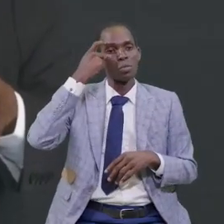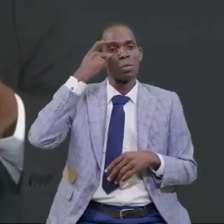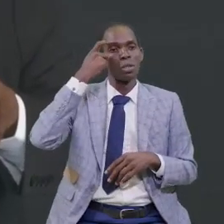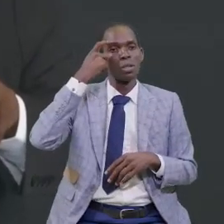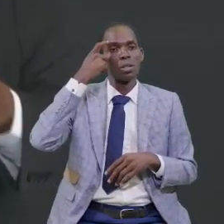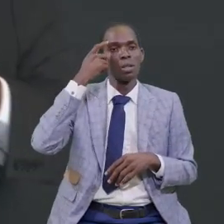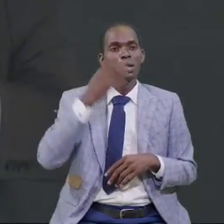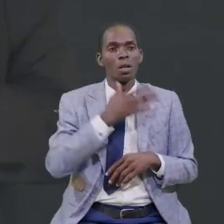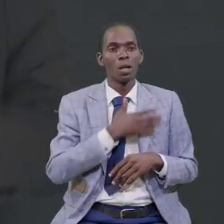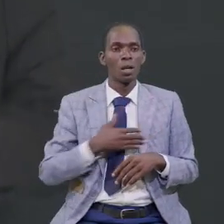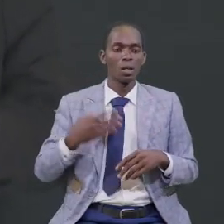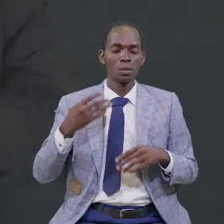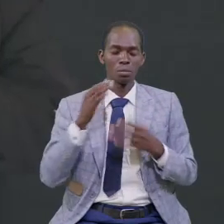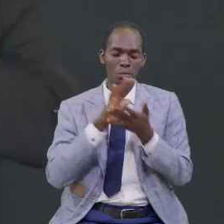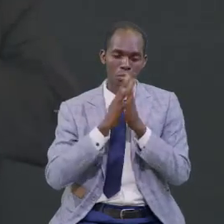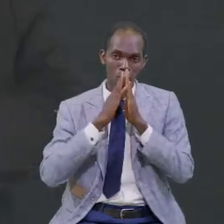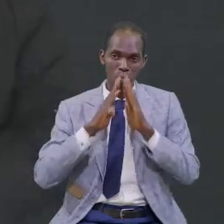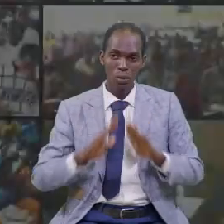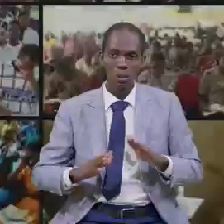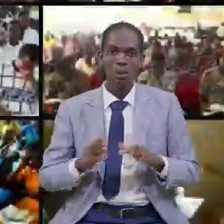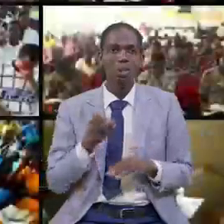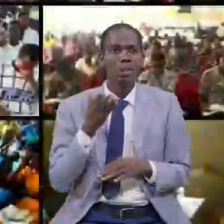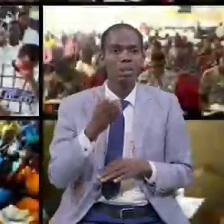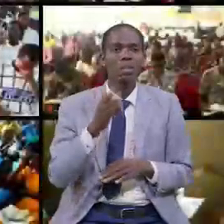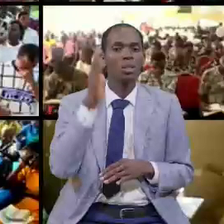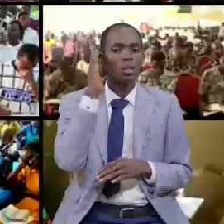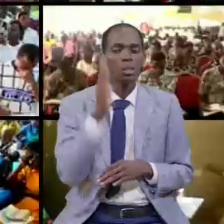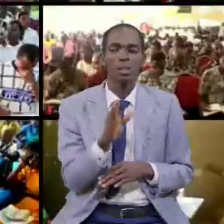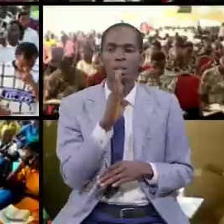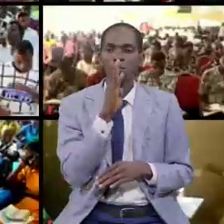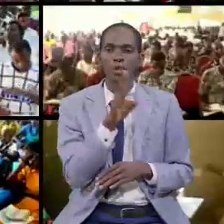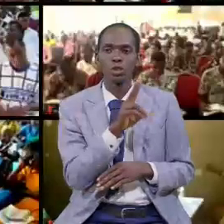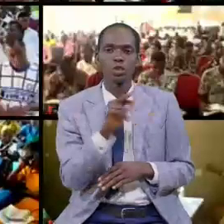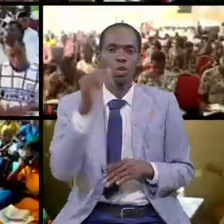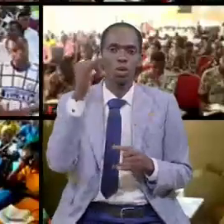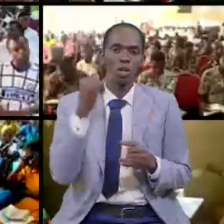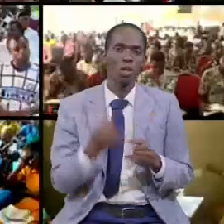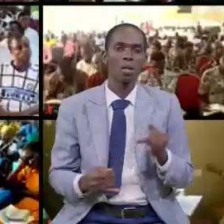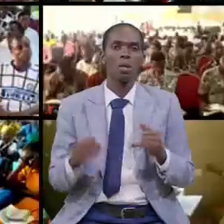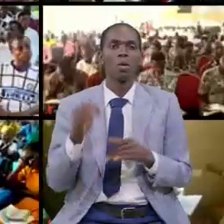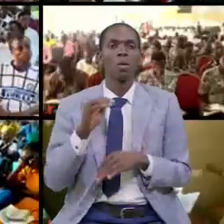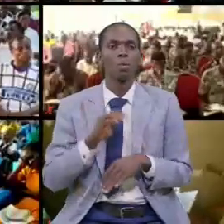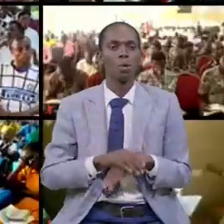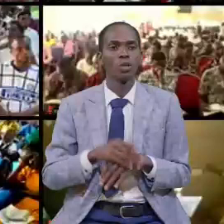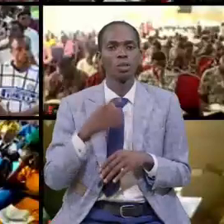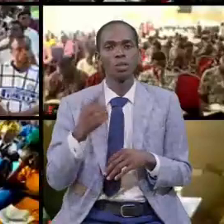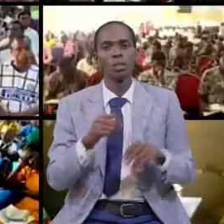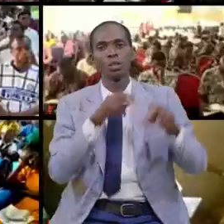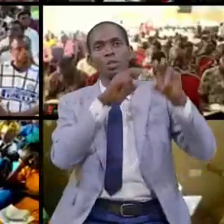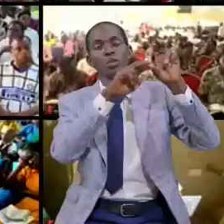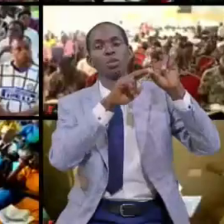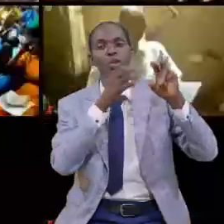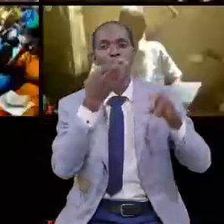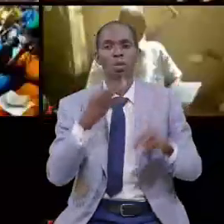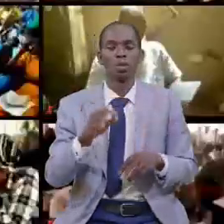peace, there shall be no end upon the throne of